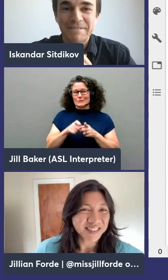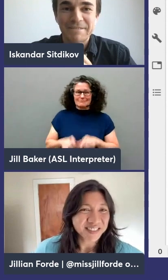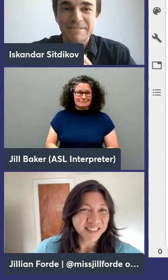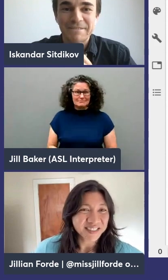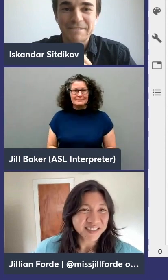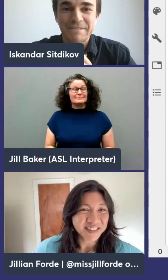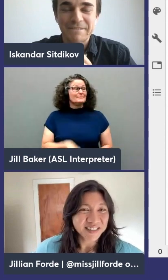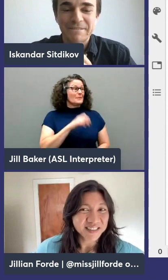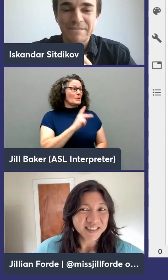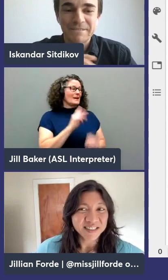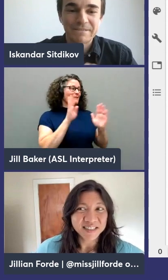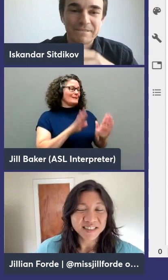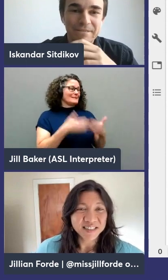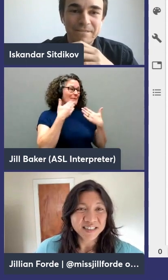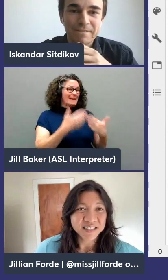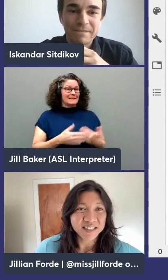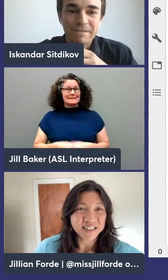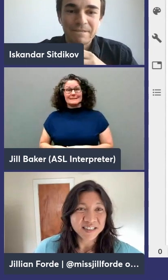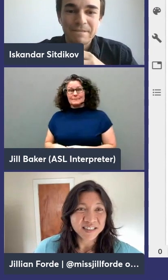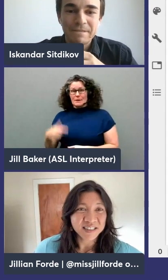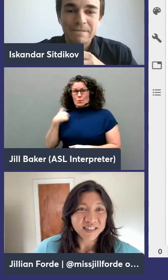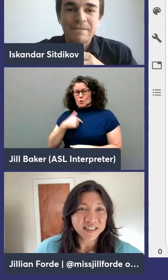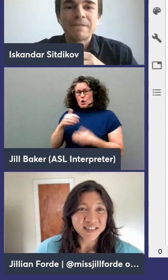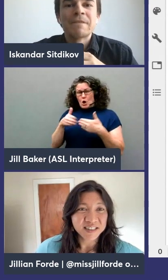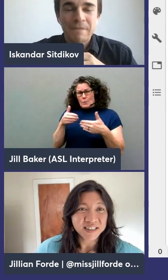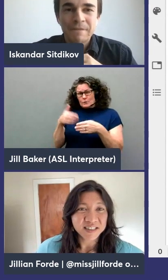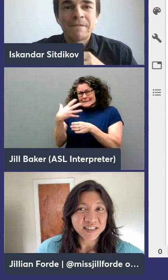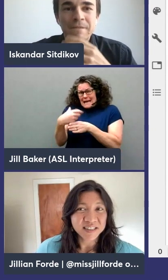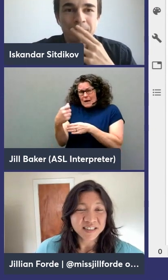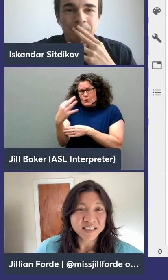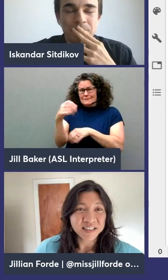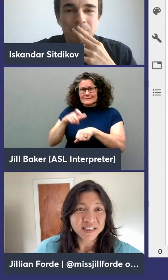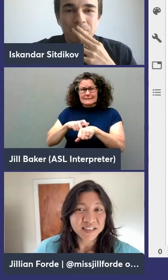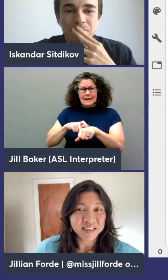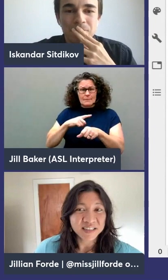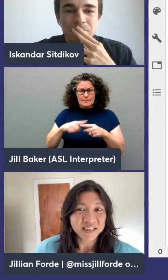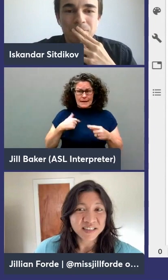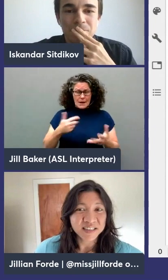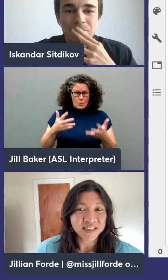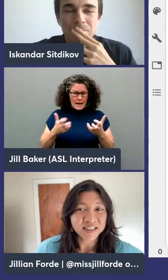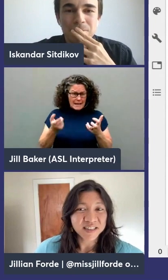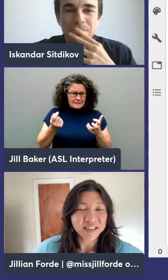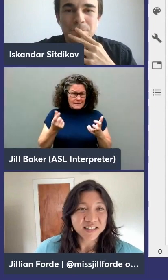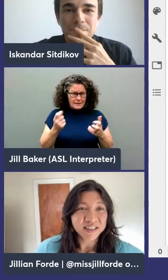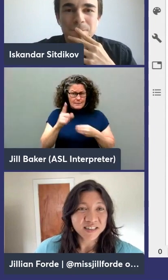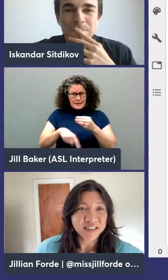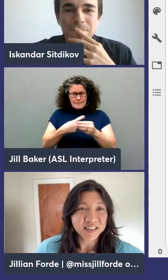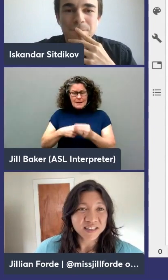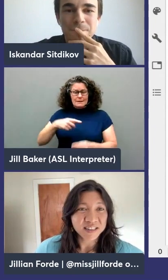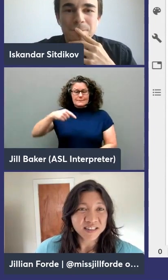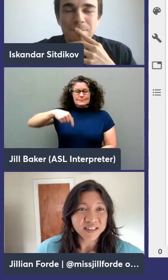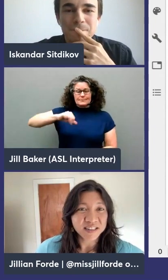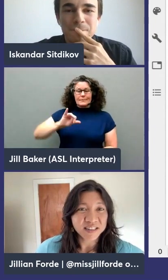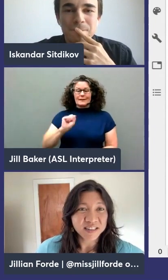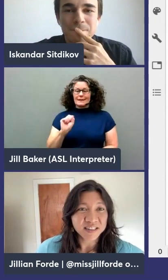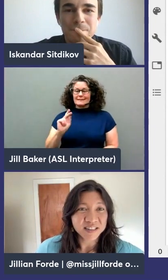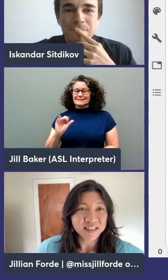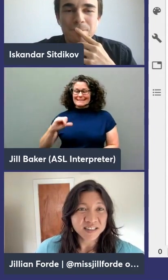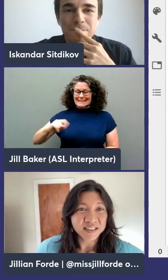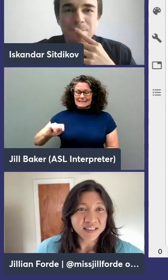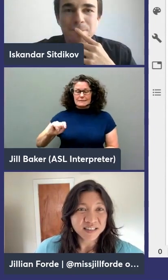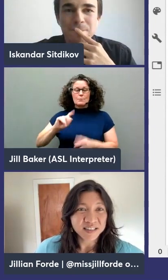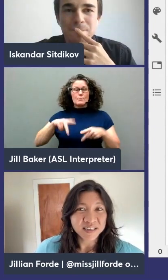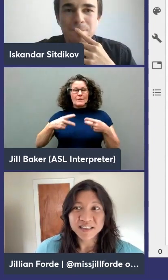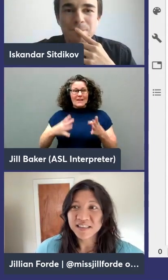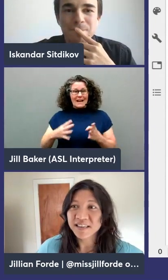actually, we're just about at time here, but I wanted to ask a little bit about how the Qiskit provider for Braket was actually developed. What